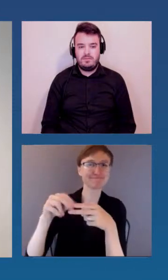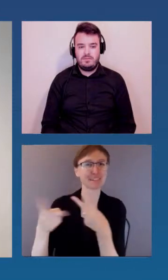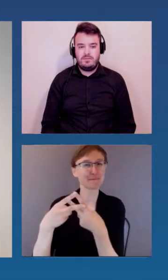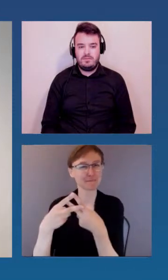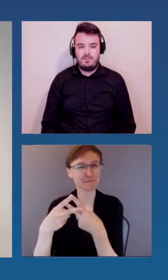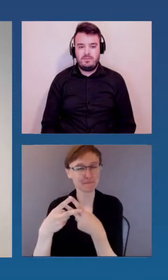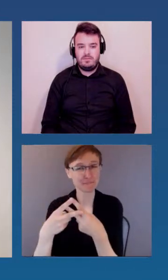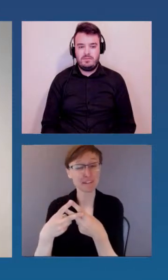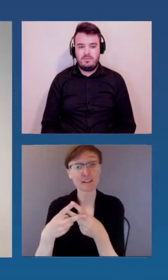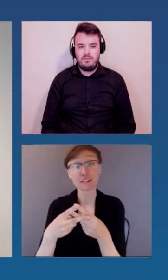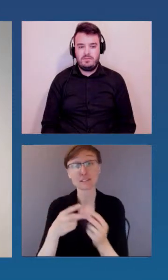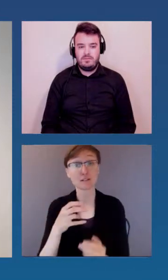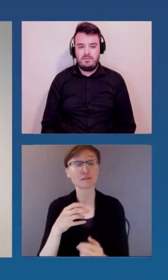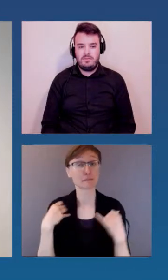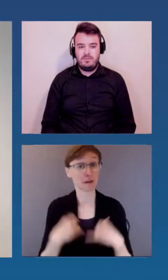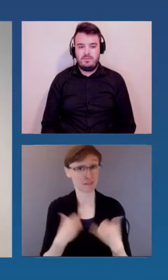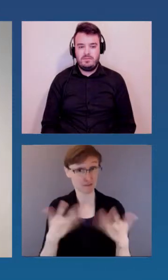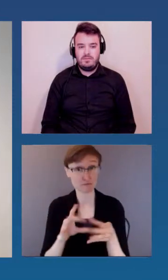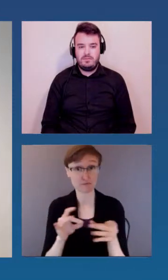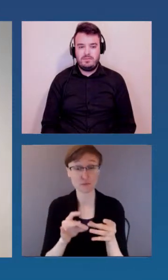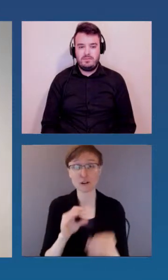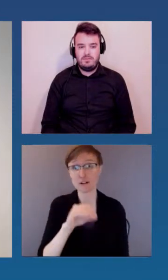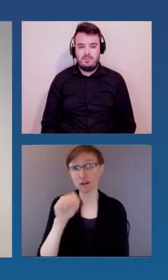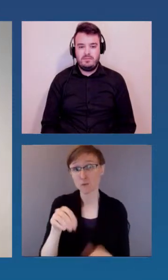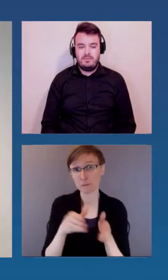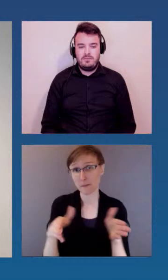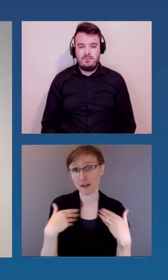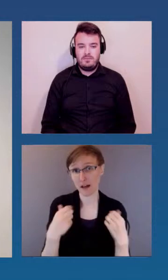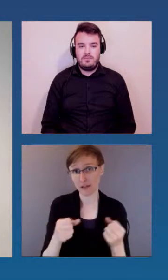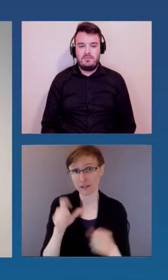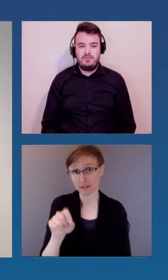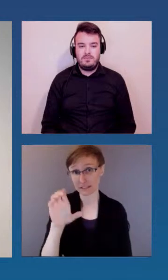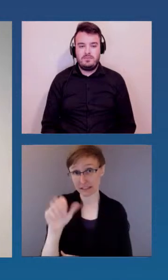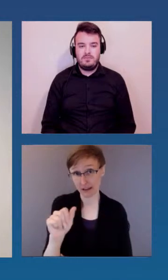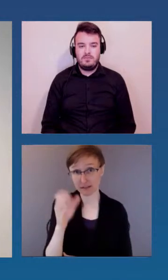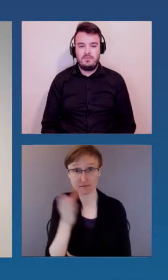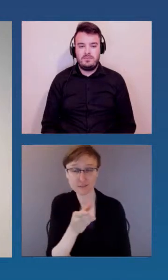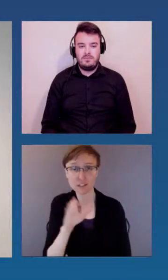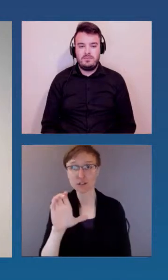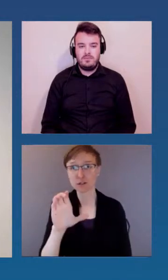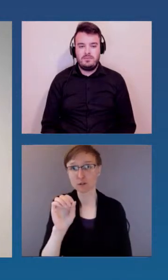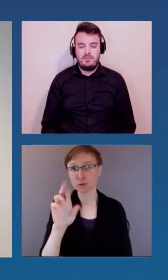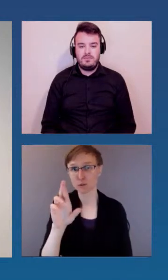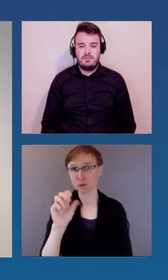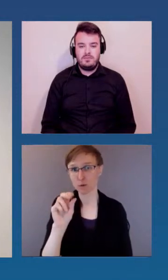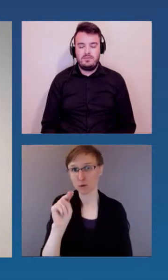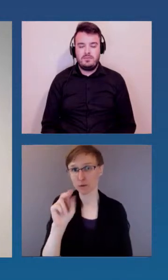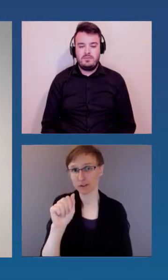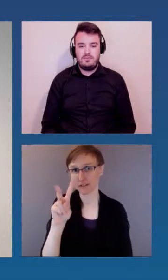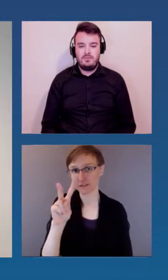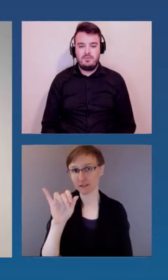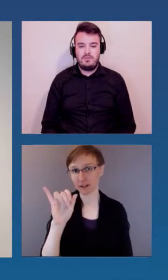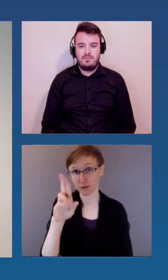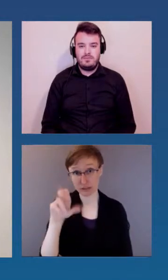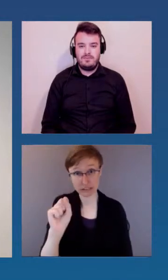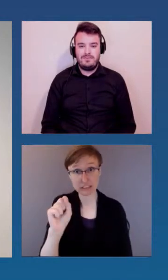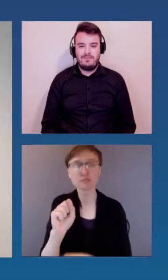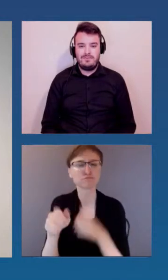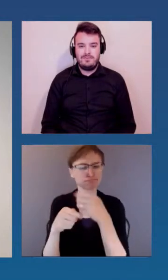making sure everything's as safe as it can be for visitors and employees as well. Je tiens à rassurer